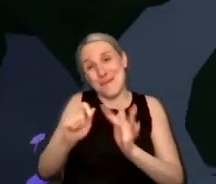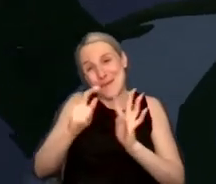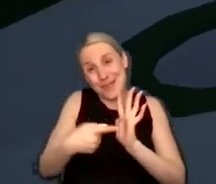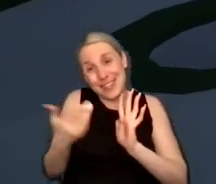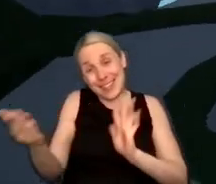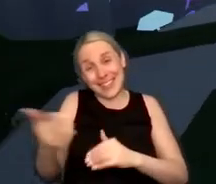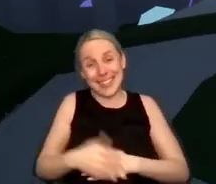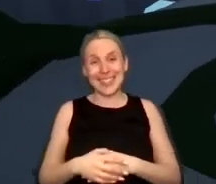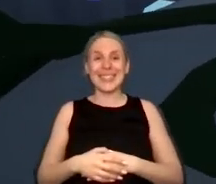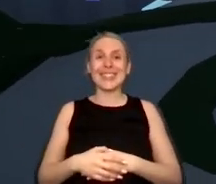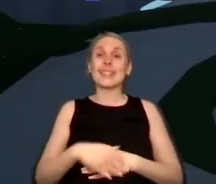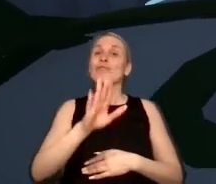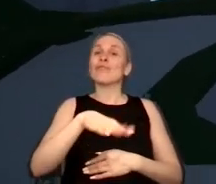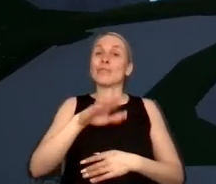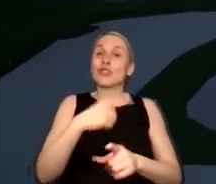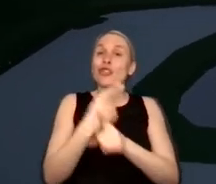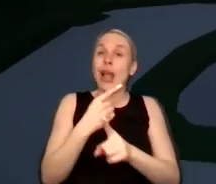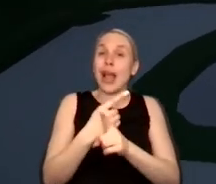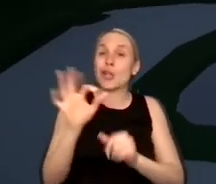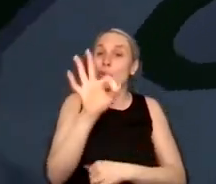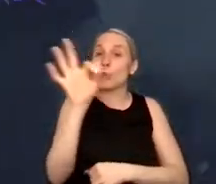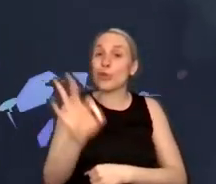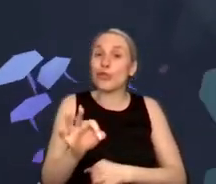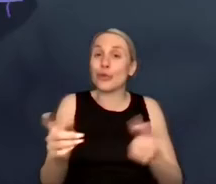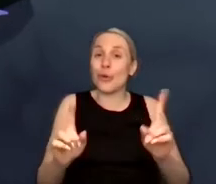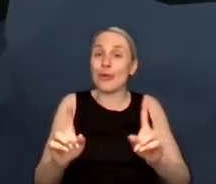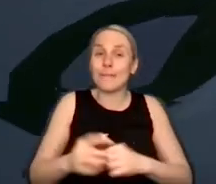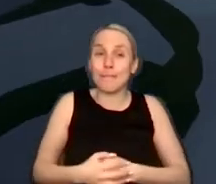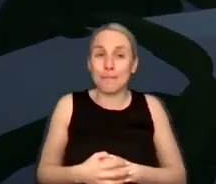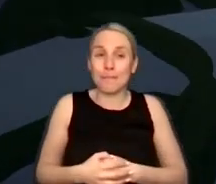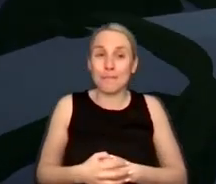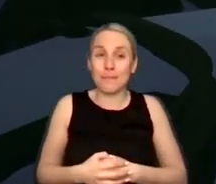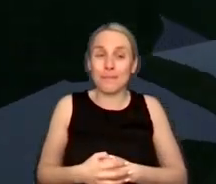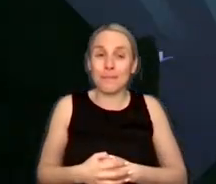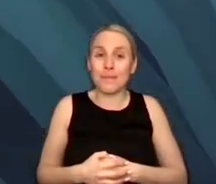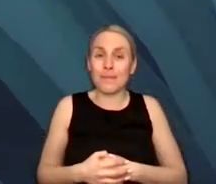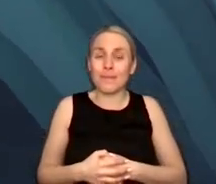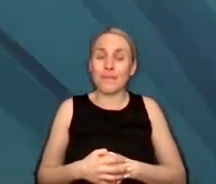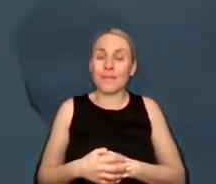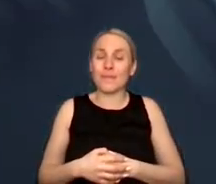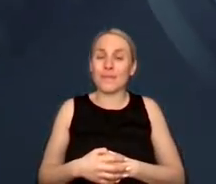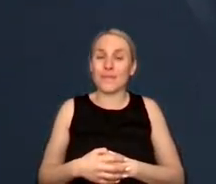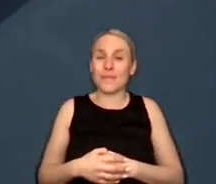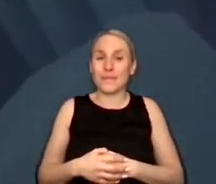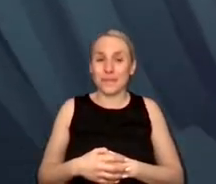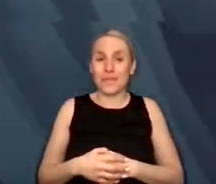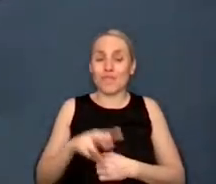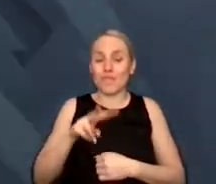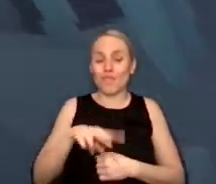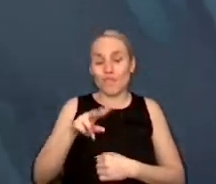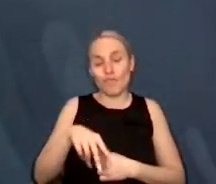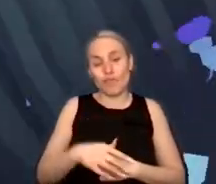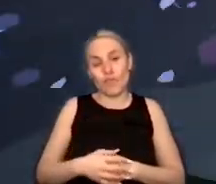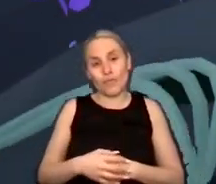We have a question in the chat. So they say, based on this conversation, I was wondering how and why you